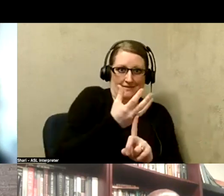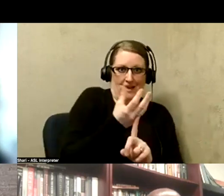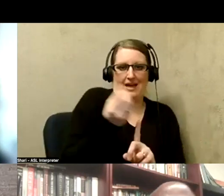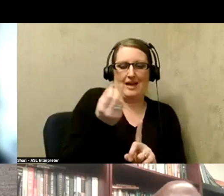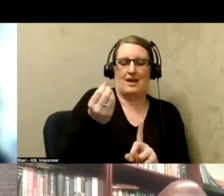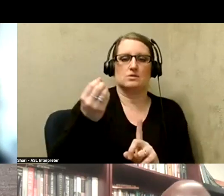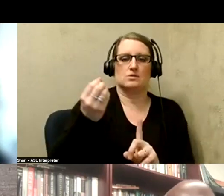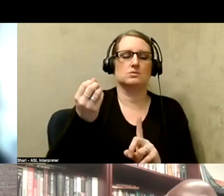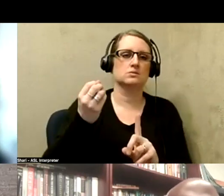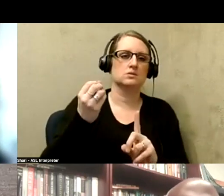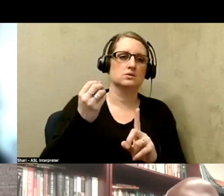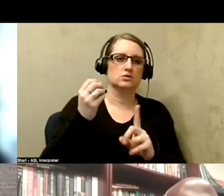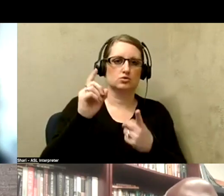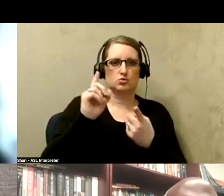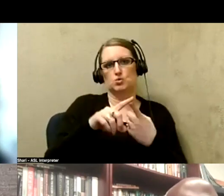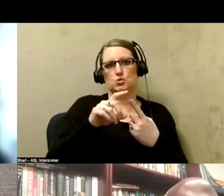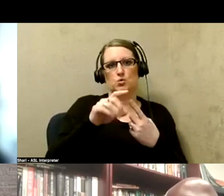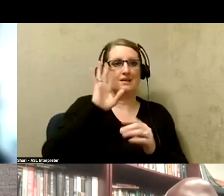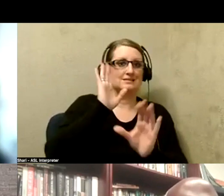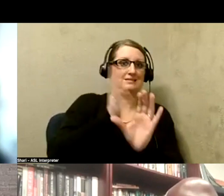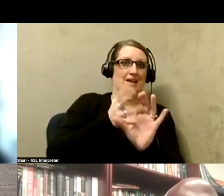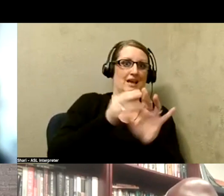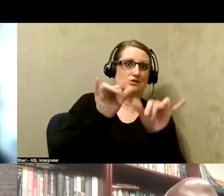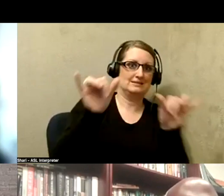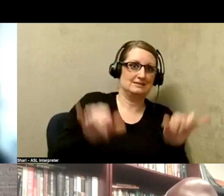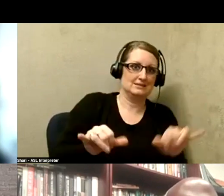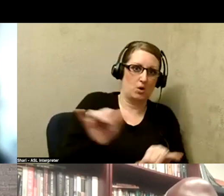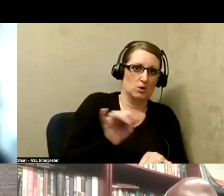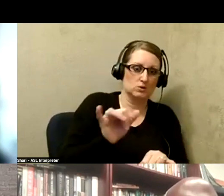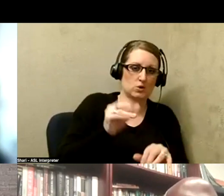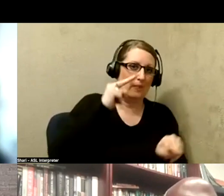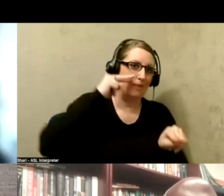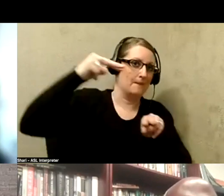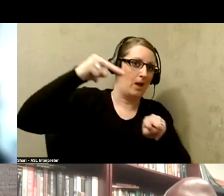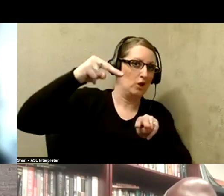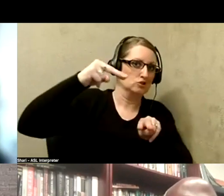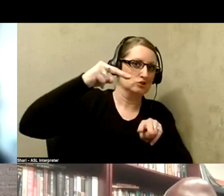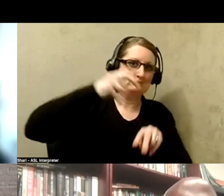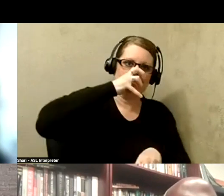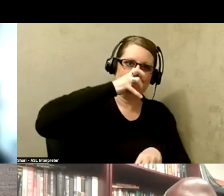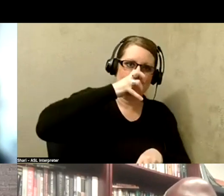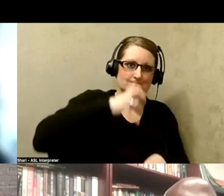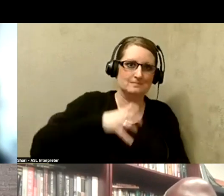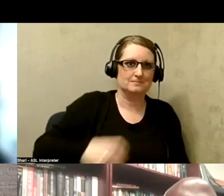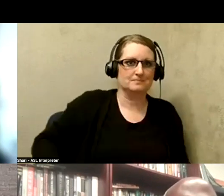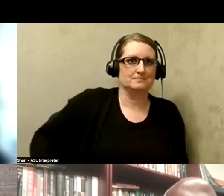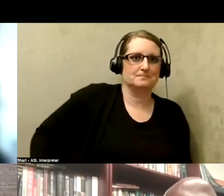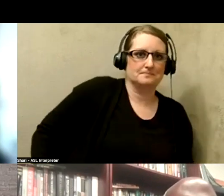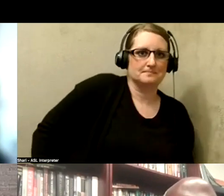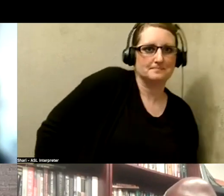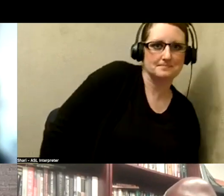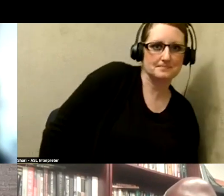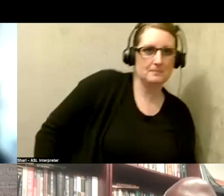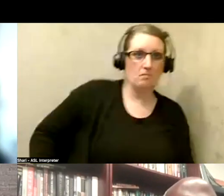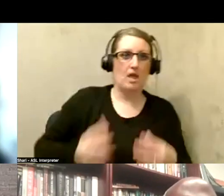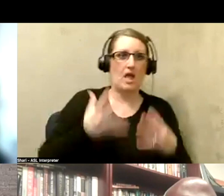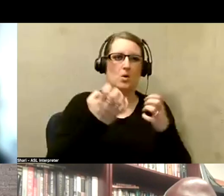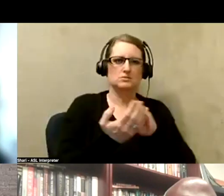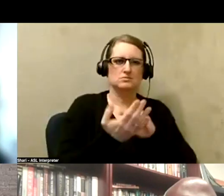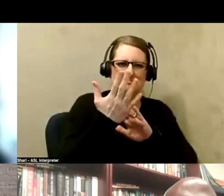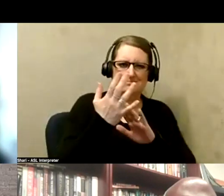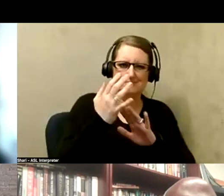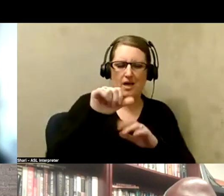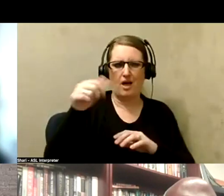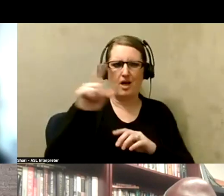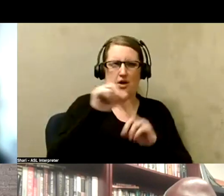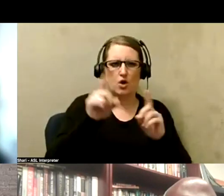to the kind of psychiatric system and the kind of monitoring. And I want to address the other question that was in,